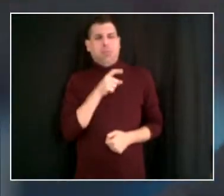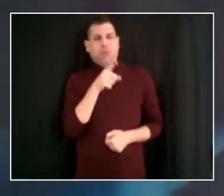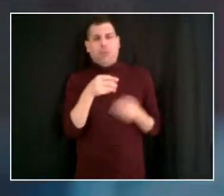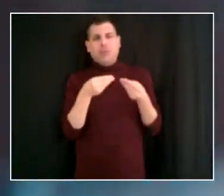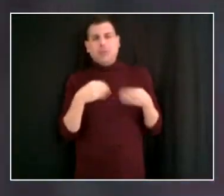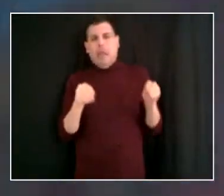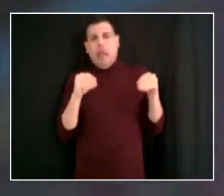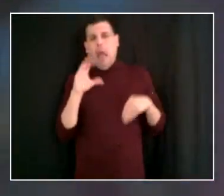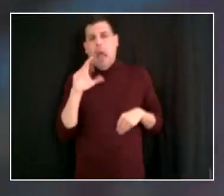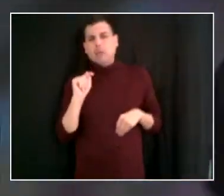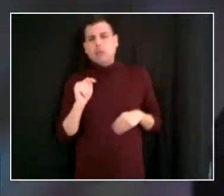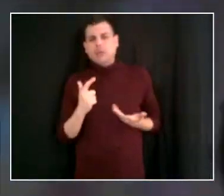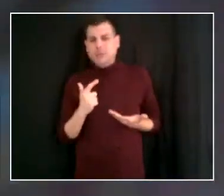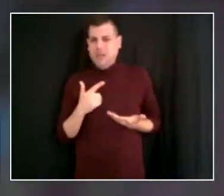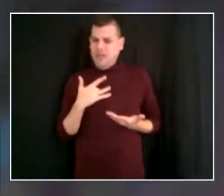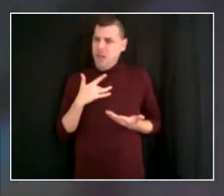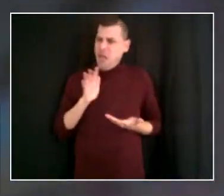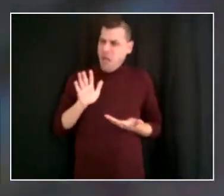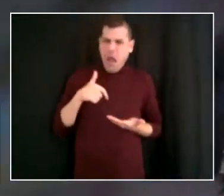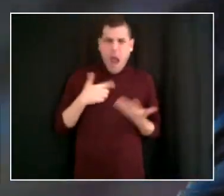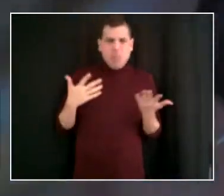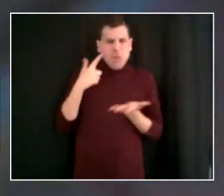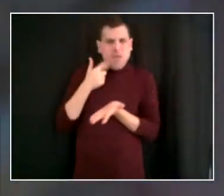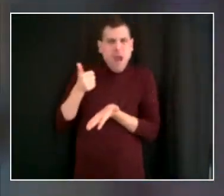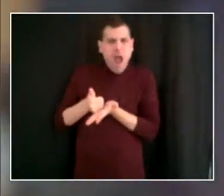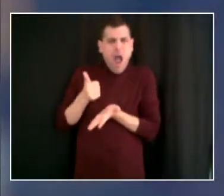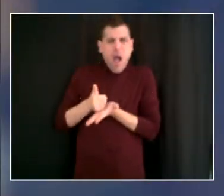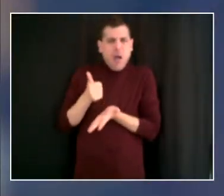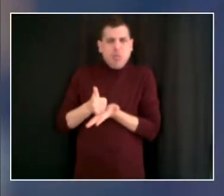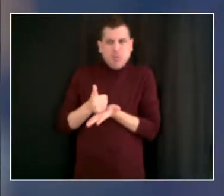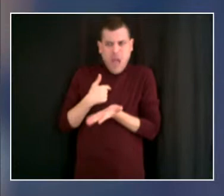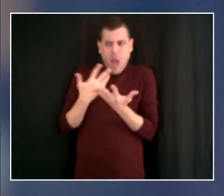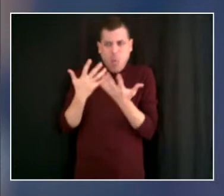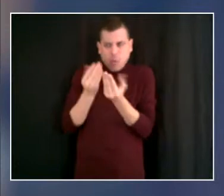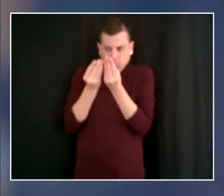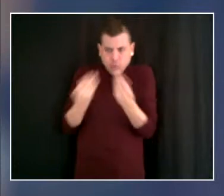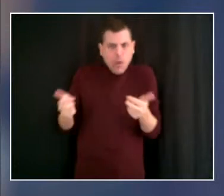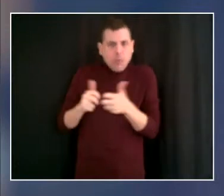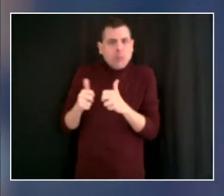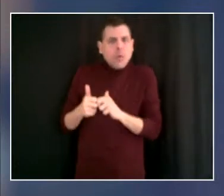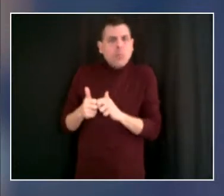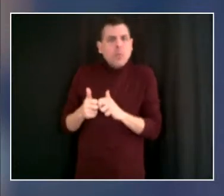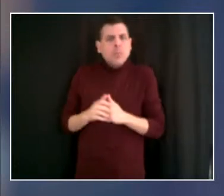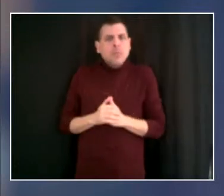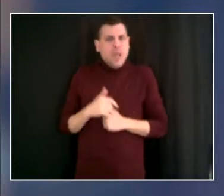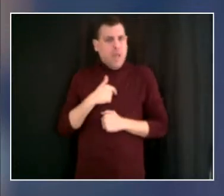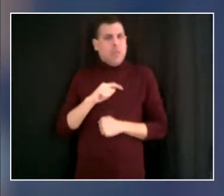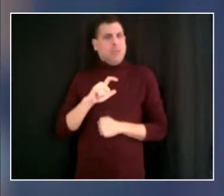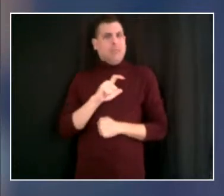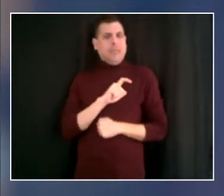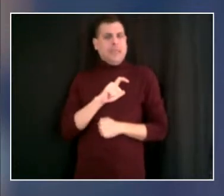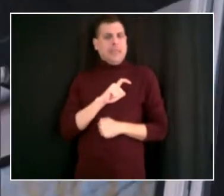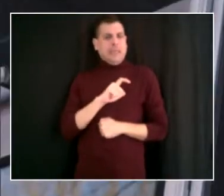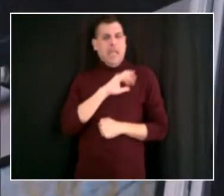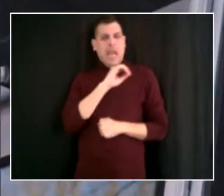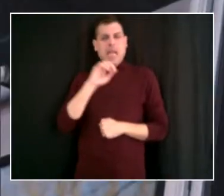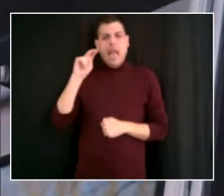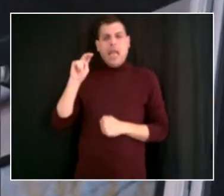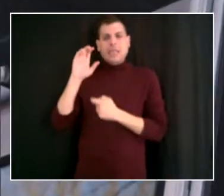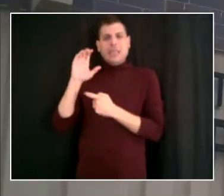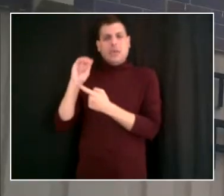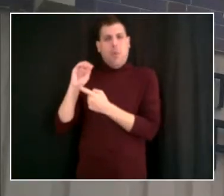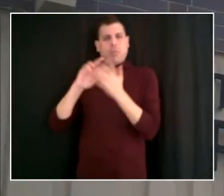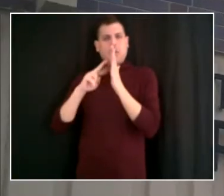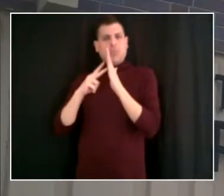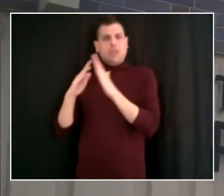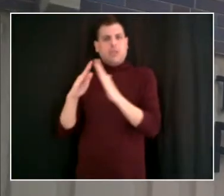I'm here to help people. I'm here to bring solutions to problems. I'm a police officer. I'm also an NCO, Neighborhood Coordination Officer in Bed-Stuy